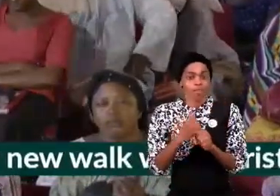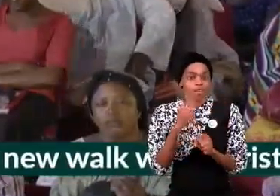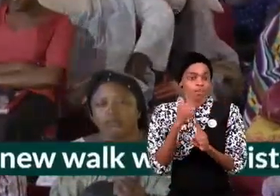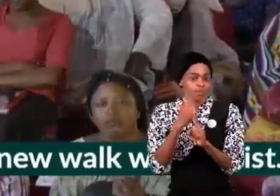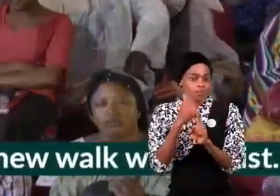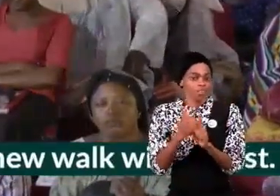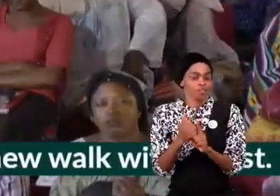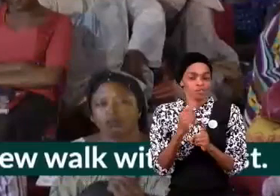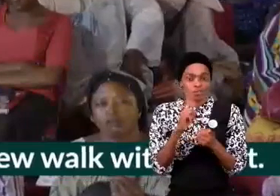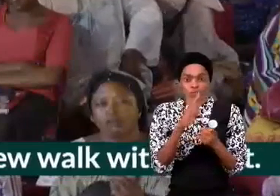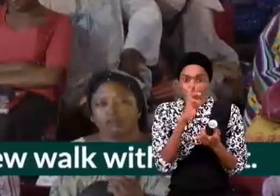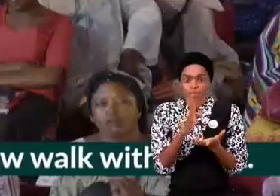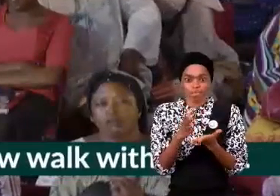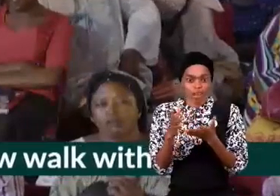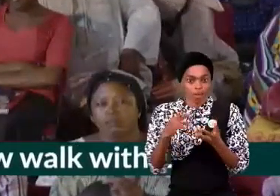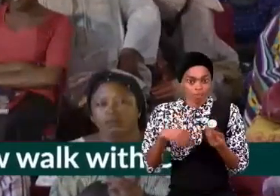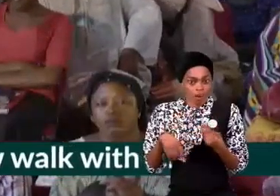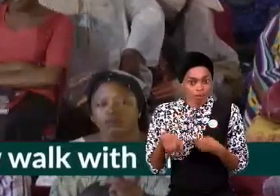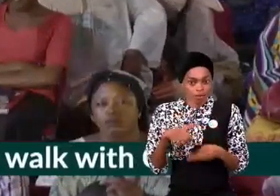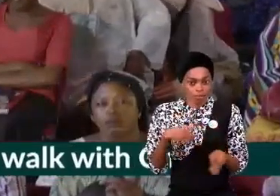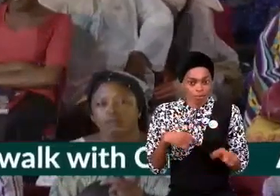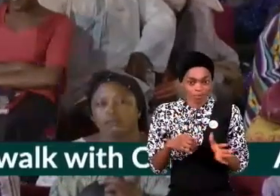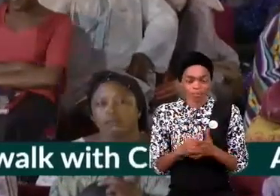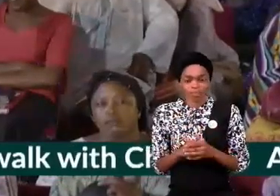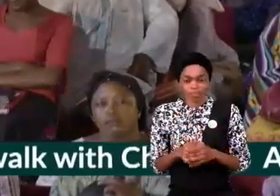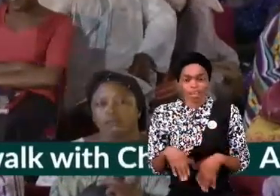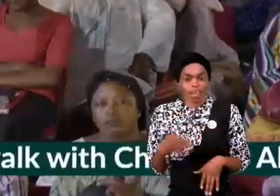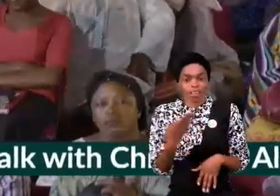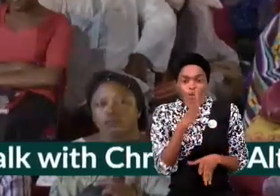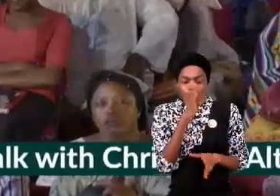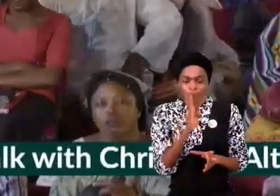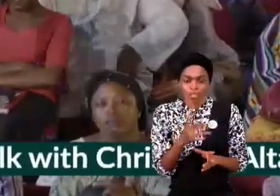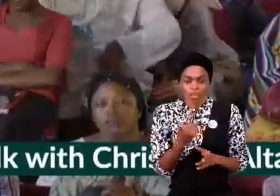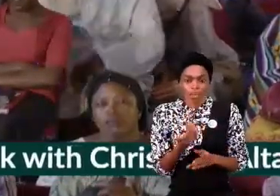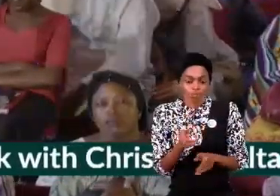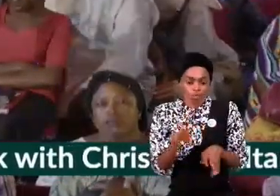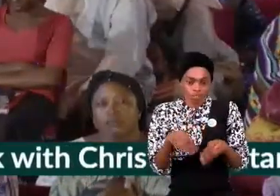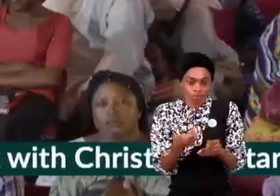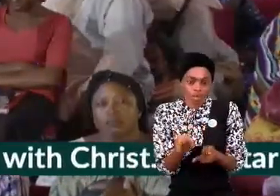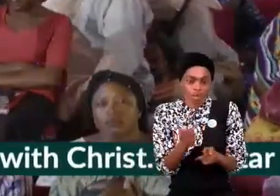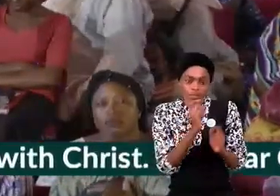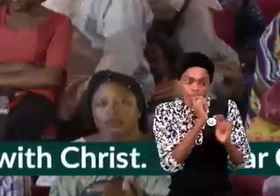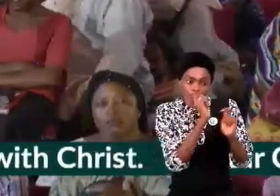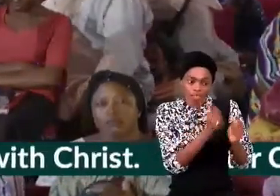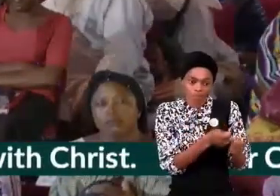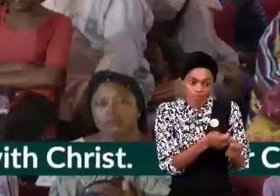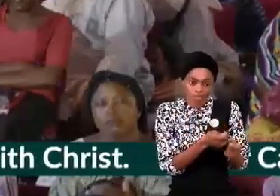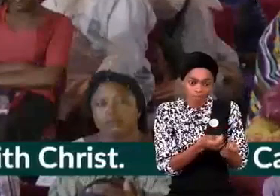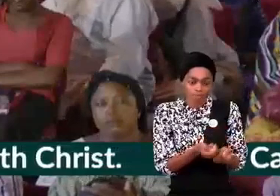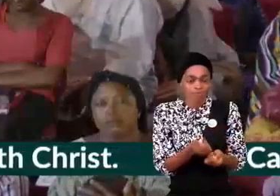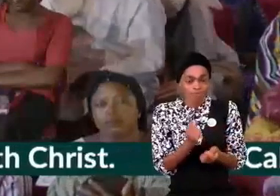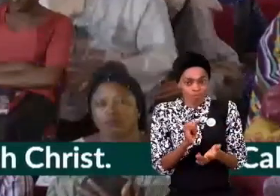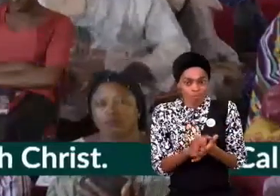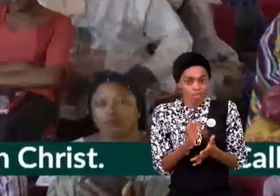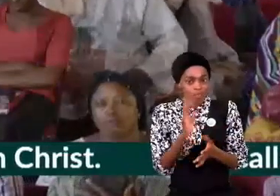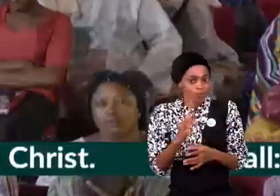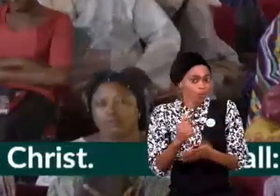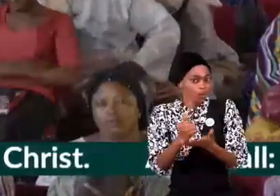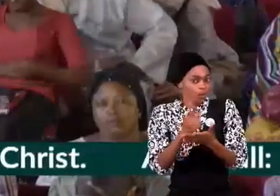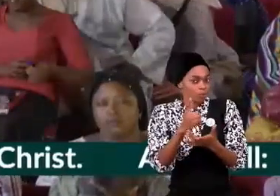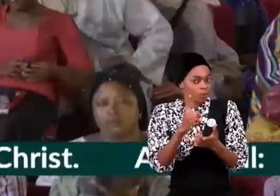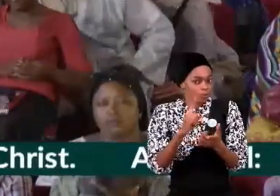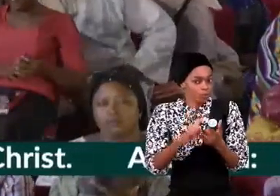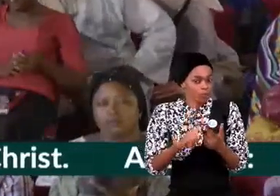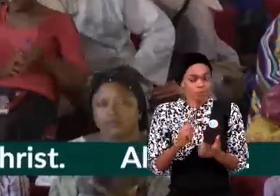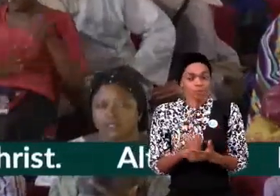direct from our Father in the Lord, which will be of great help to you. And also, we